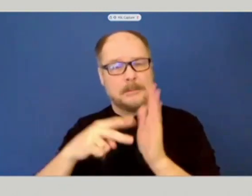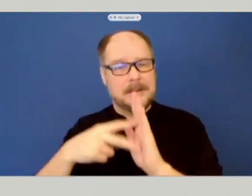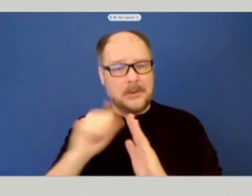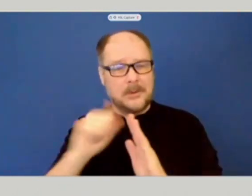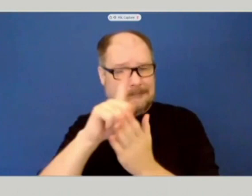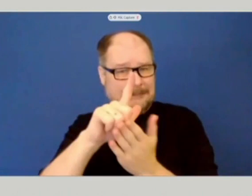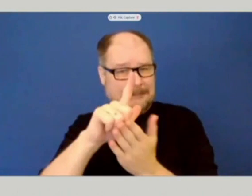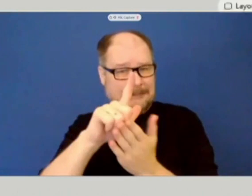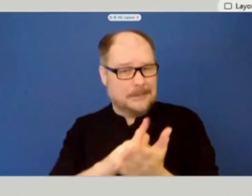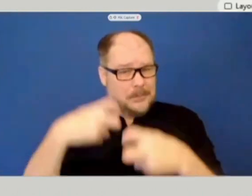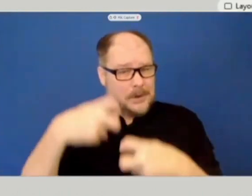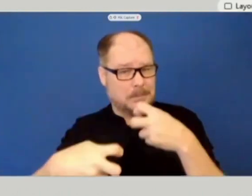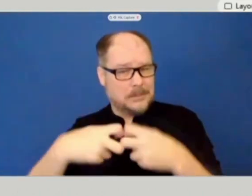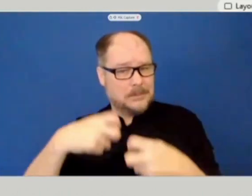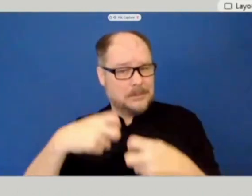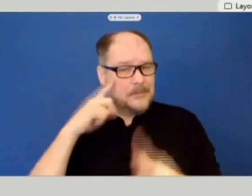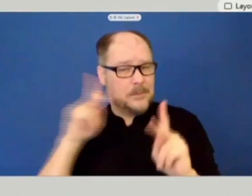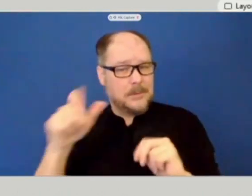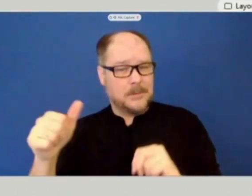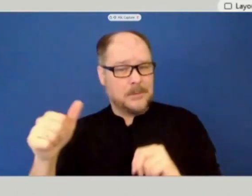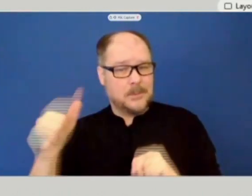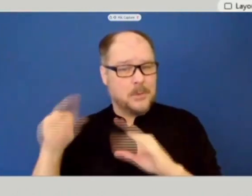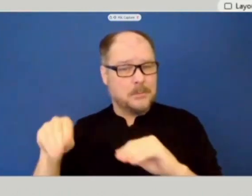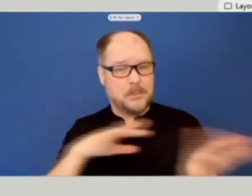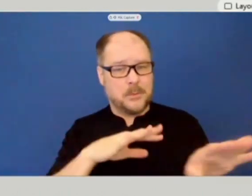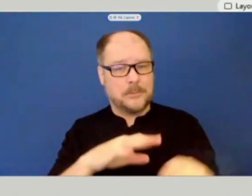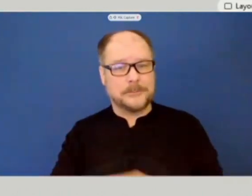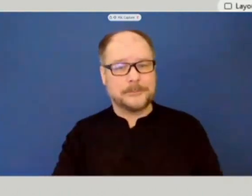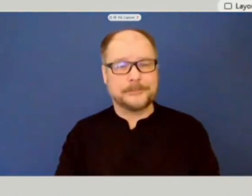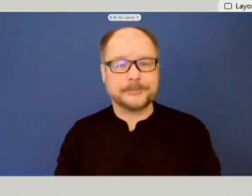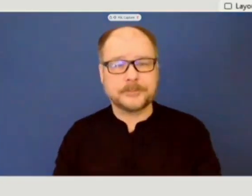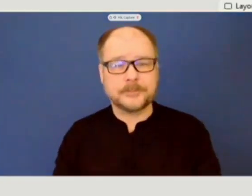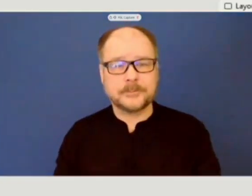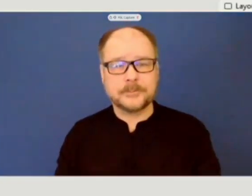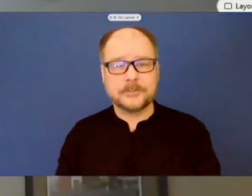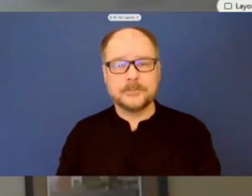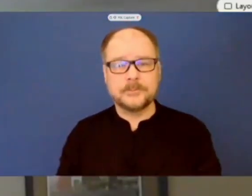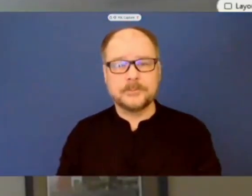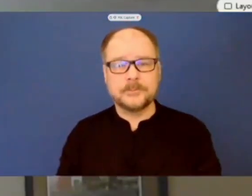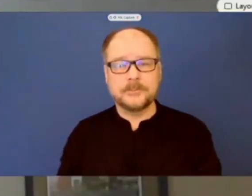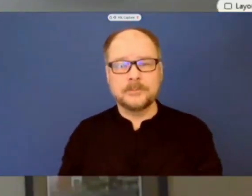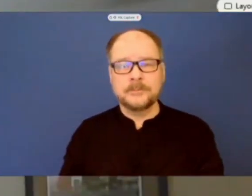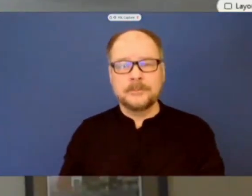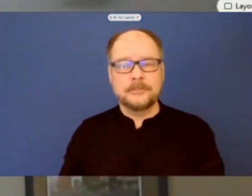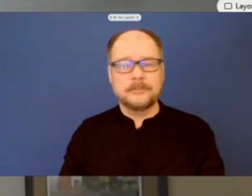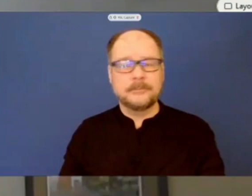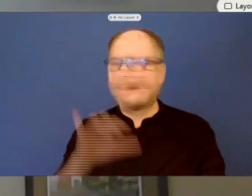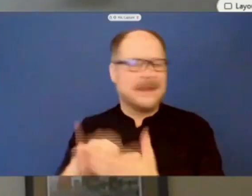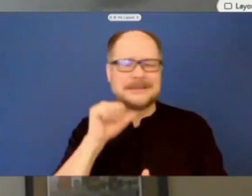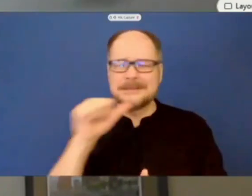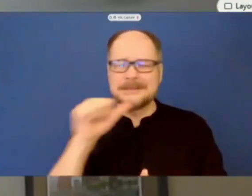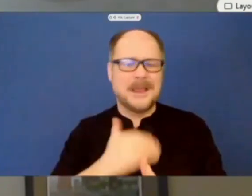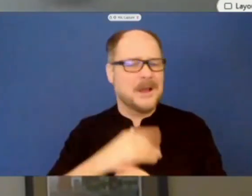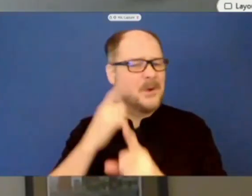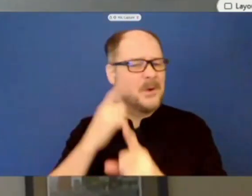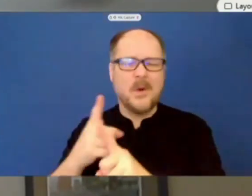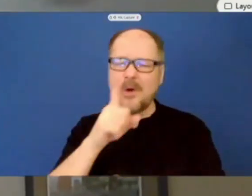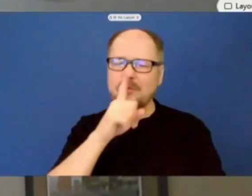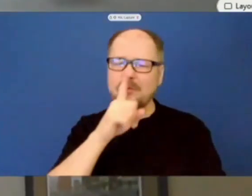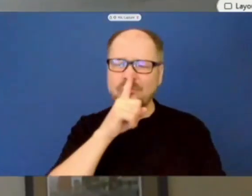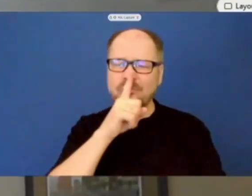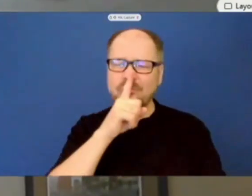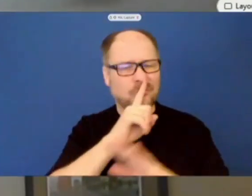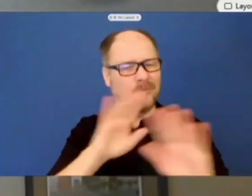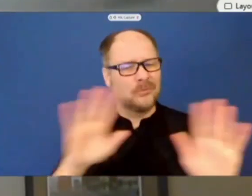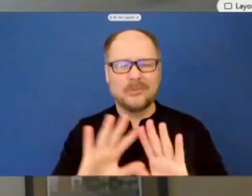for homeless people who won't leave? I mean, that's not the goal. That's not the end game here at all. It's just trying to make